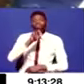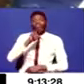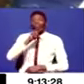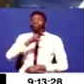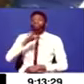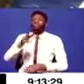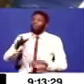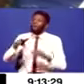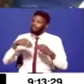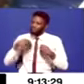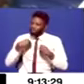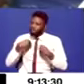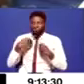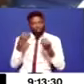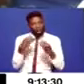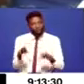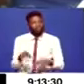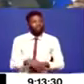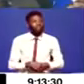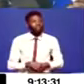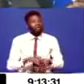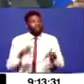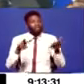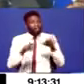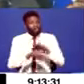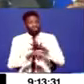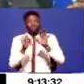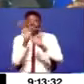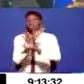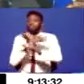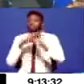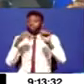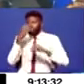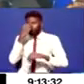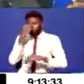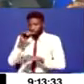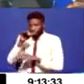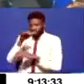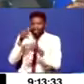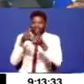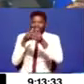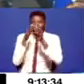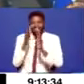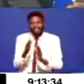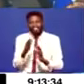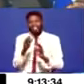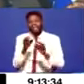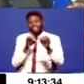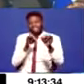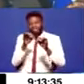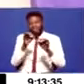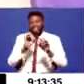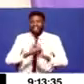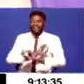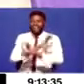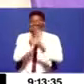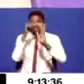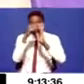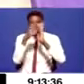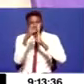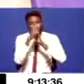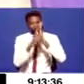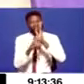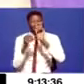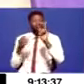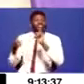Deputy President William Ruto urged leaders to come out with clear manifestos, achievements and plans that will make Kenya better.